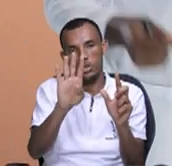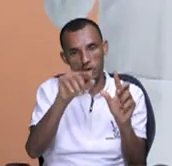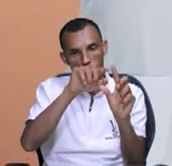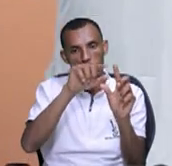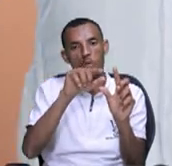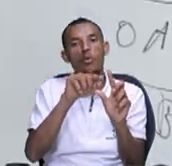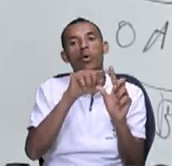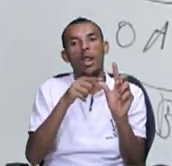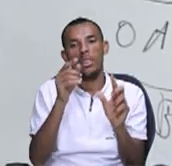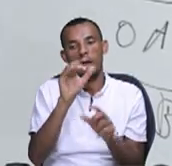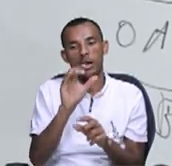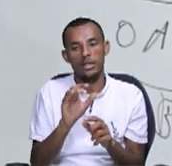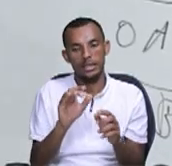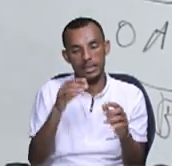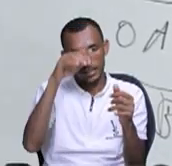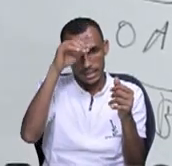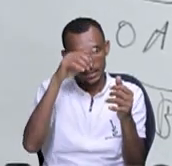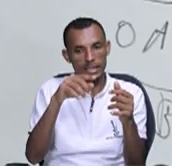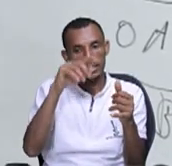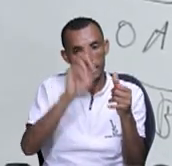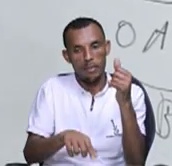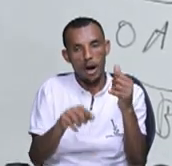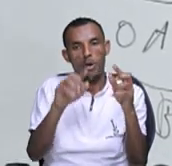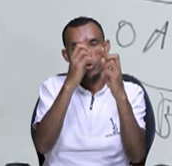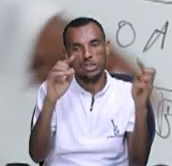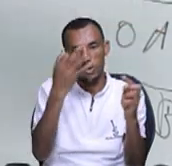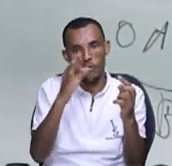angle. The terminal position of angle theta